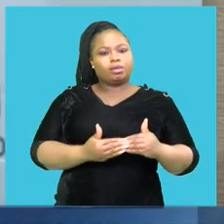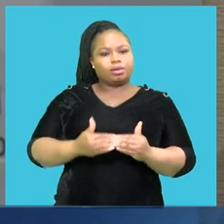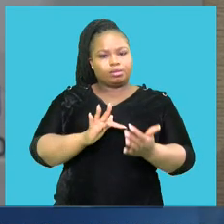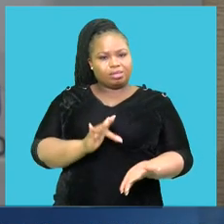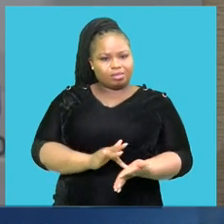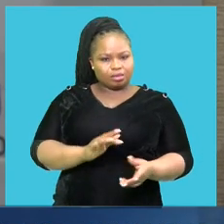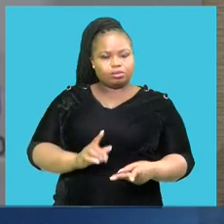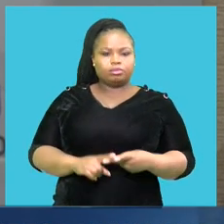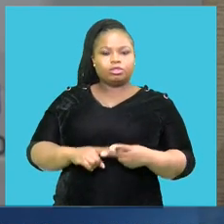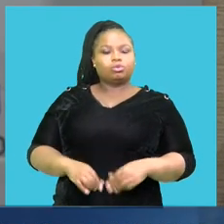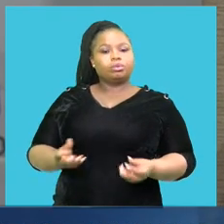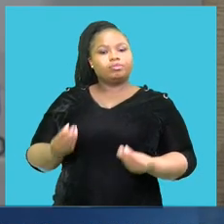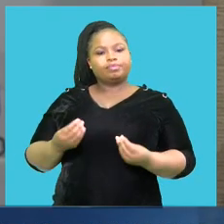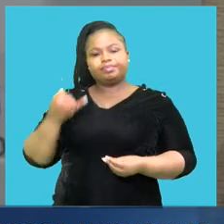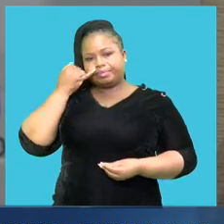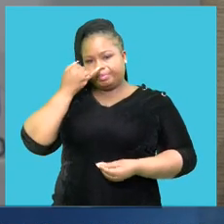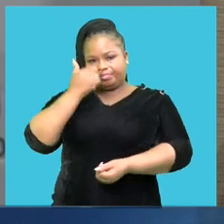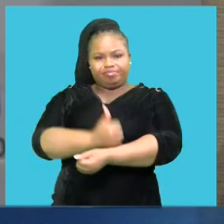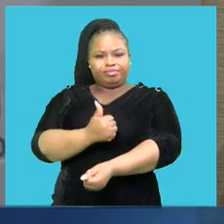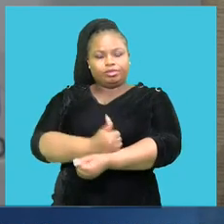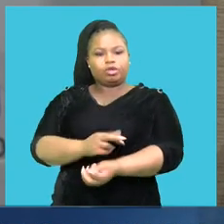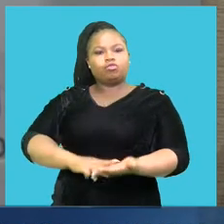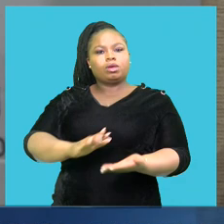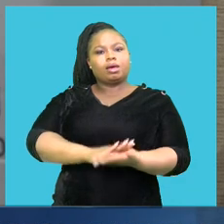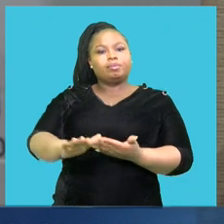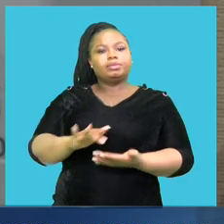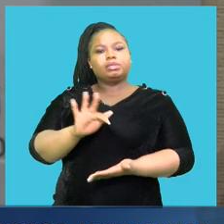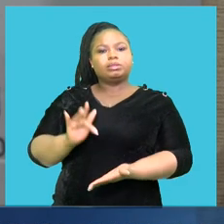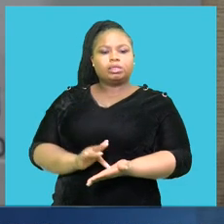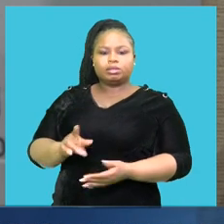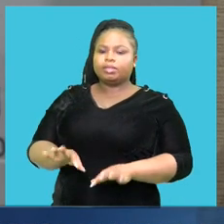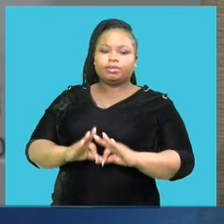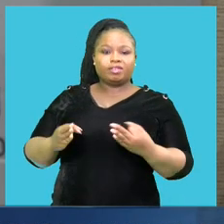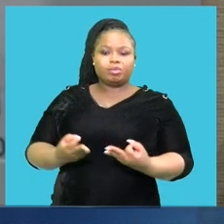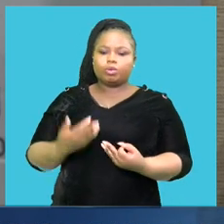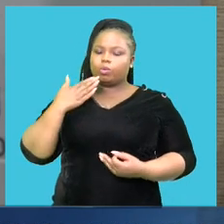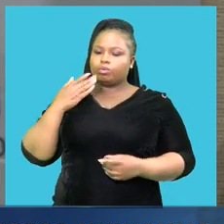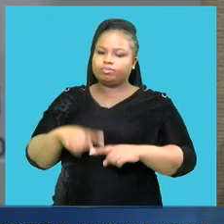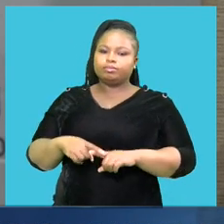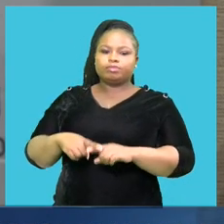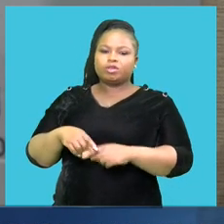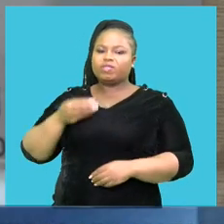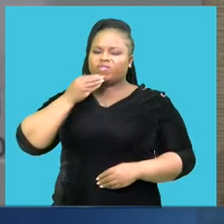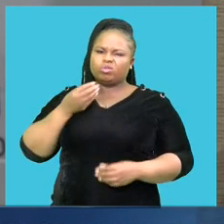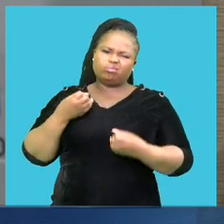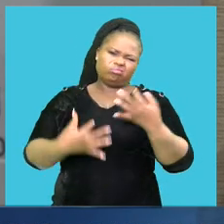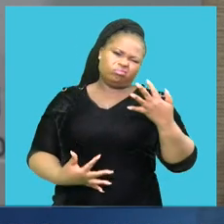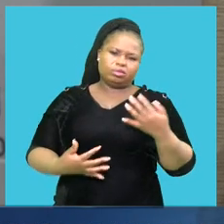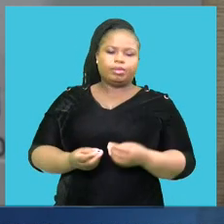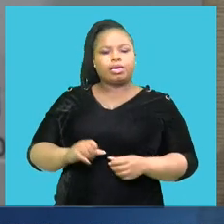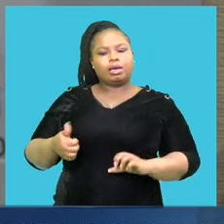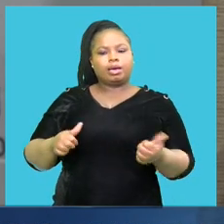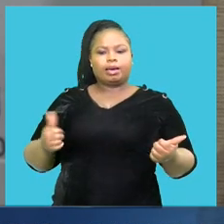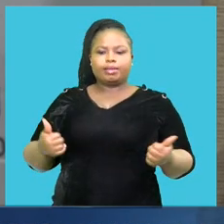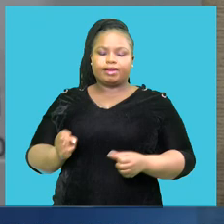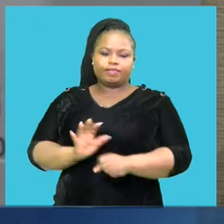be it recovering substance abusers in rehabilitation centers, families that depend on food parcels, and many other